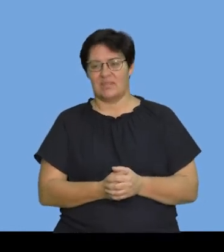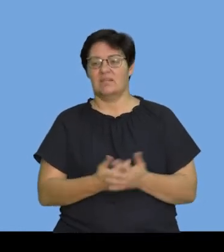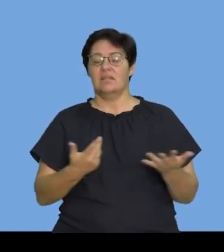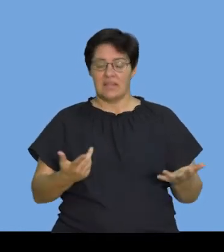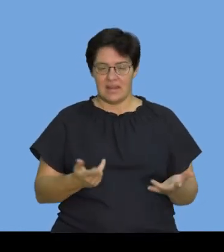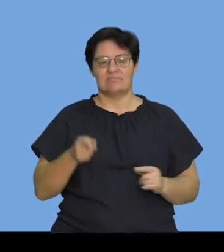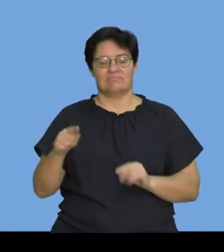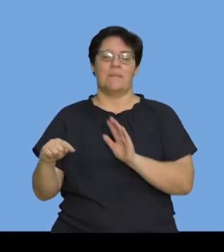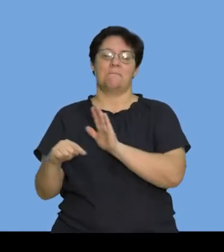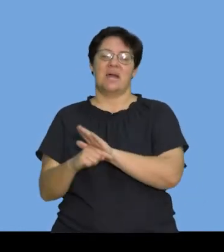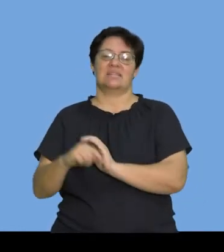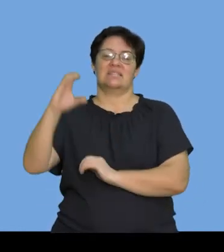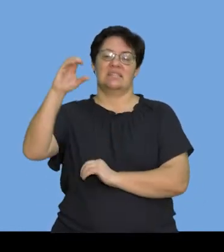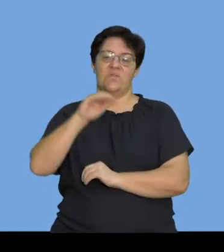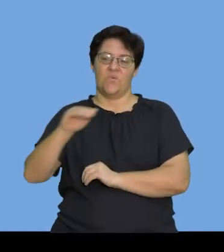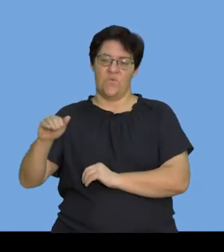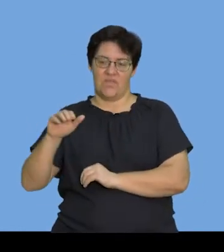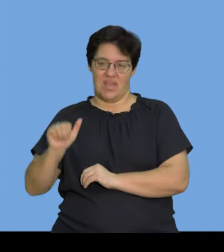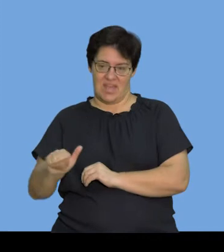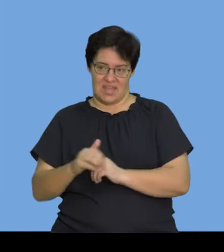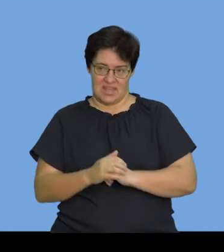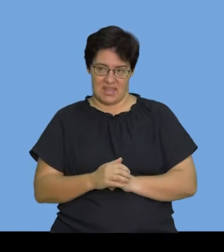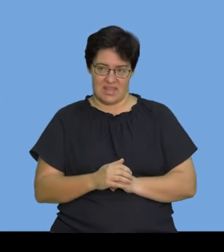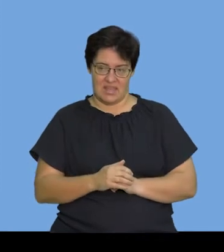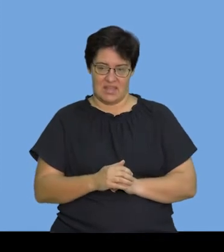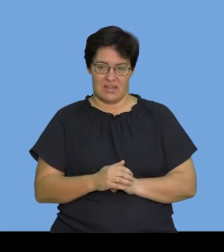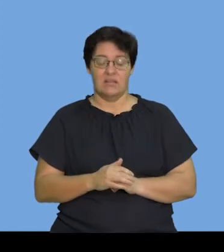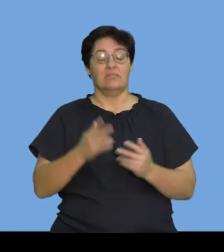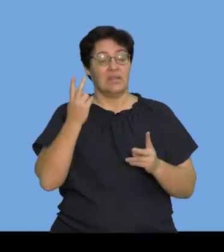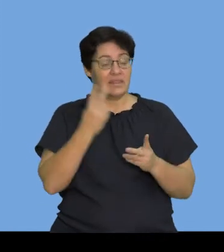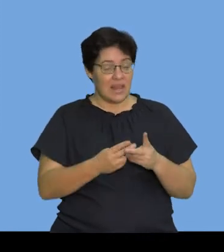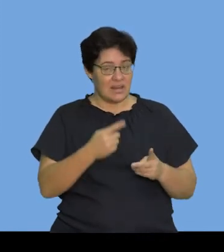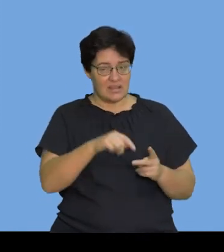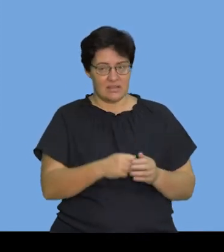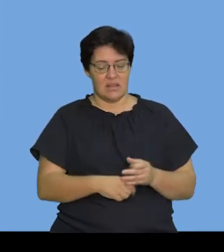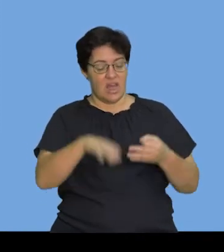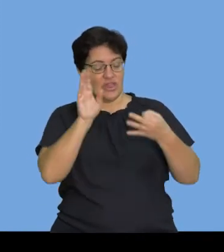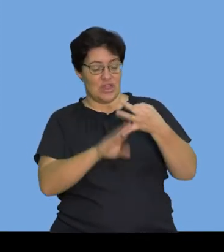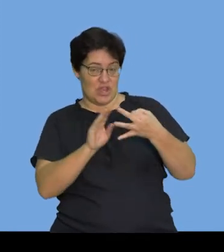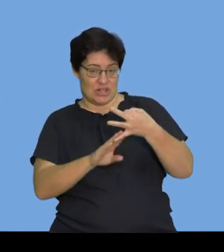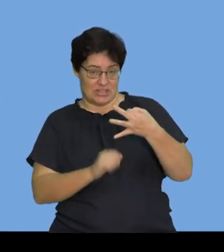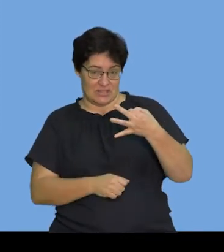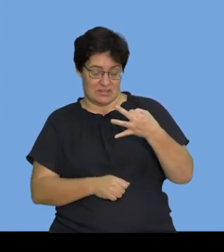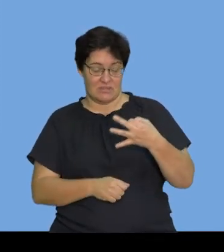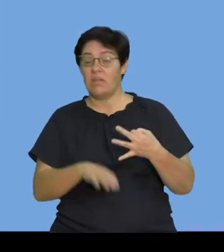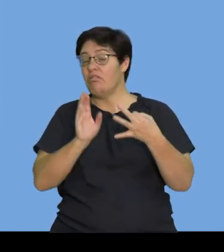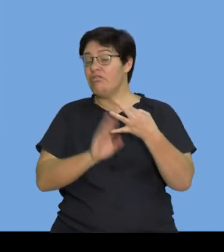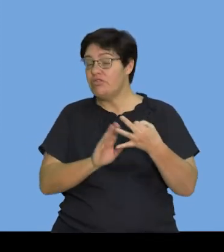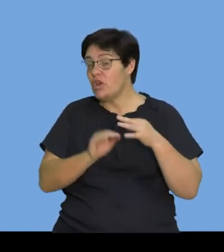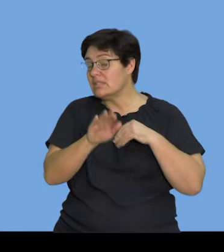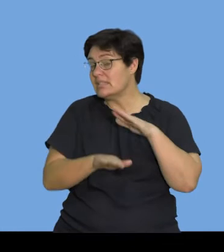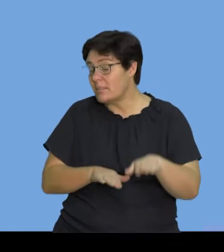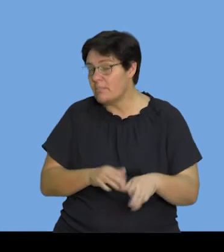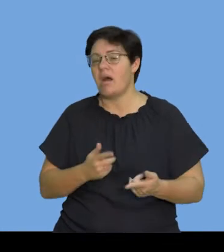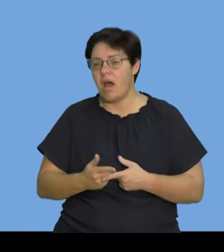becomes a minus c over a. And then you go to my third step. The third step is what